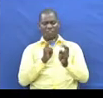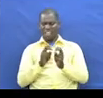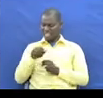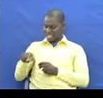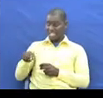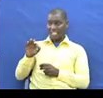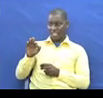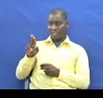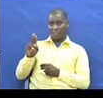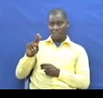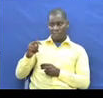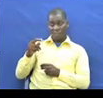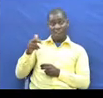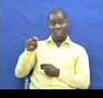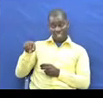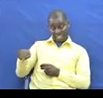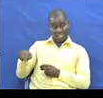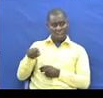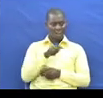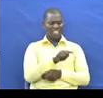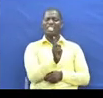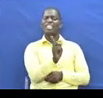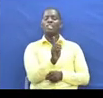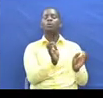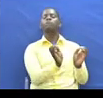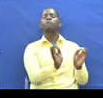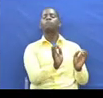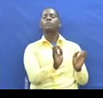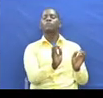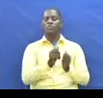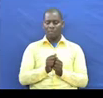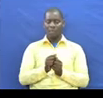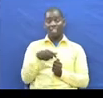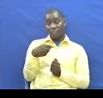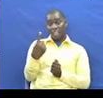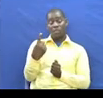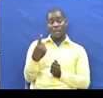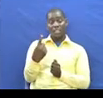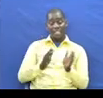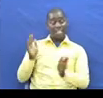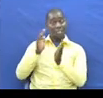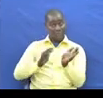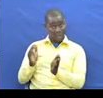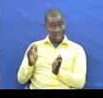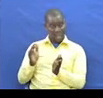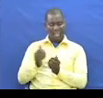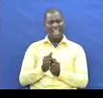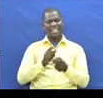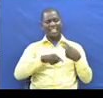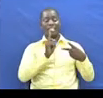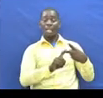Only the first entry will determine whether this is a function or not a function. First entry, not second entry. I have the first ordered